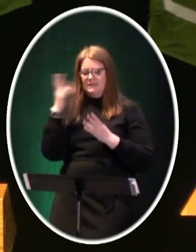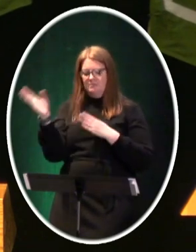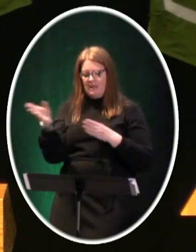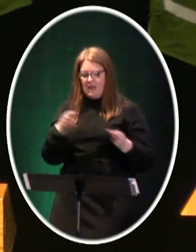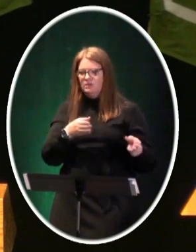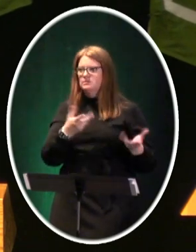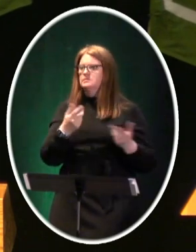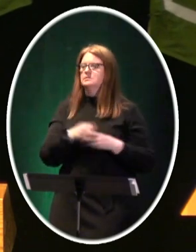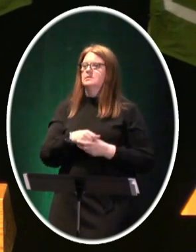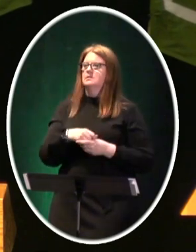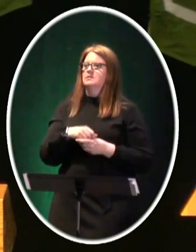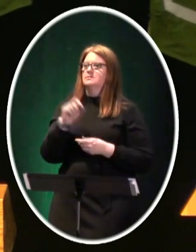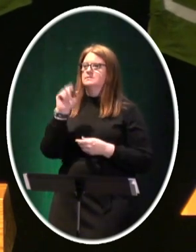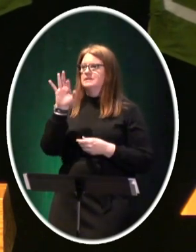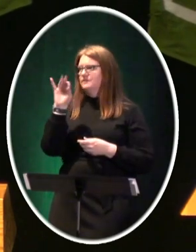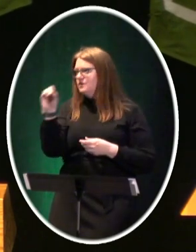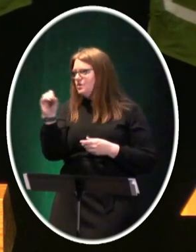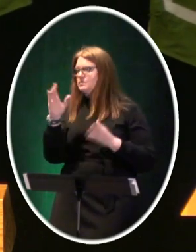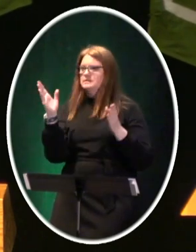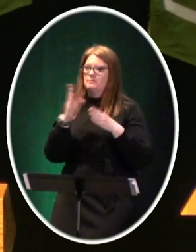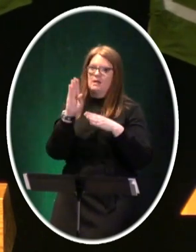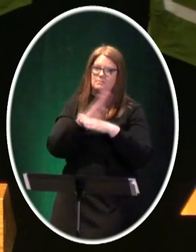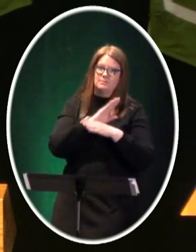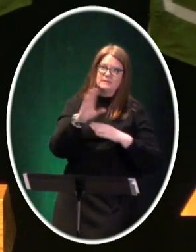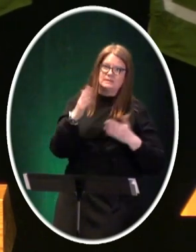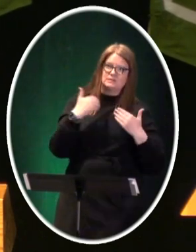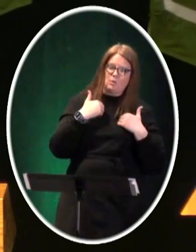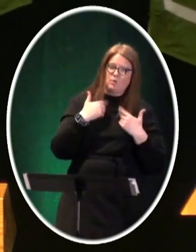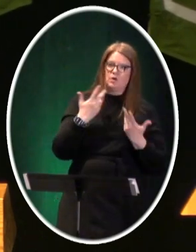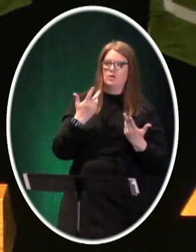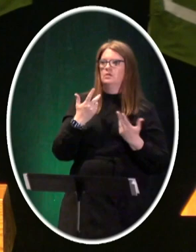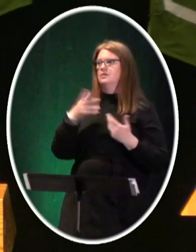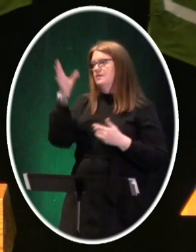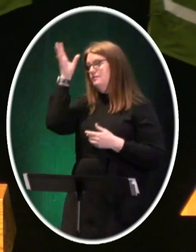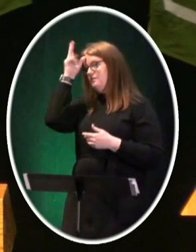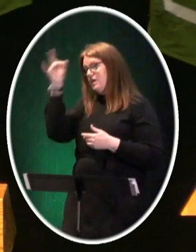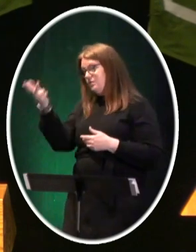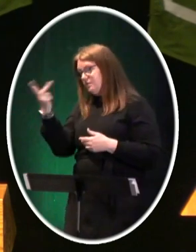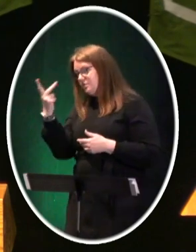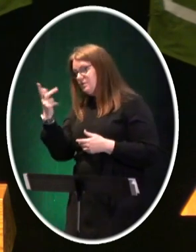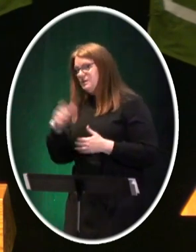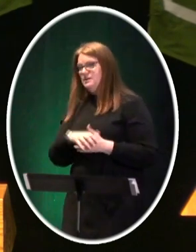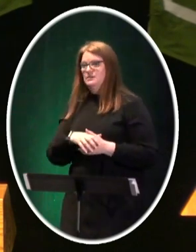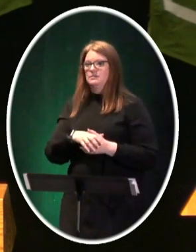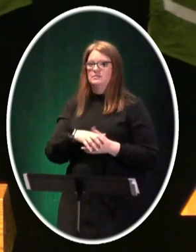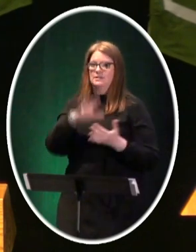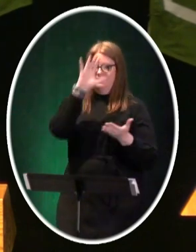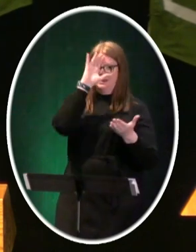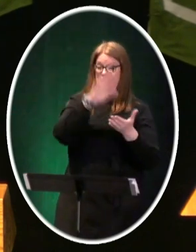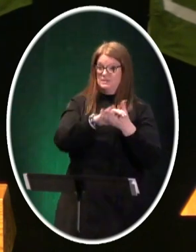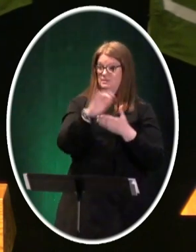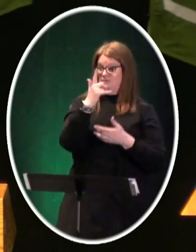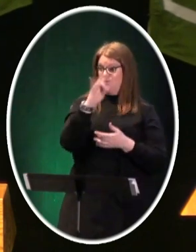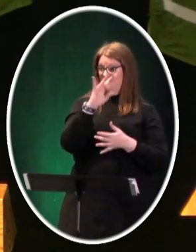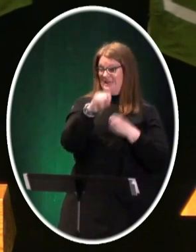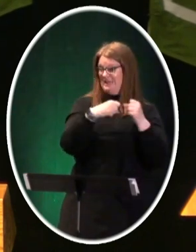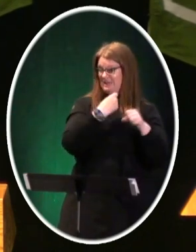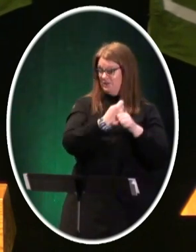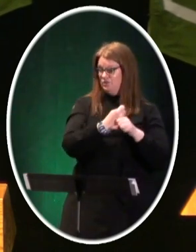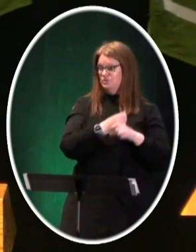CPA, a CFO, a small business owner, meanwhile, a father of three, a husband of 28